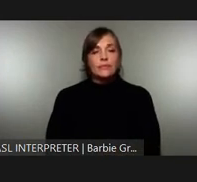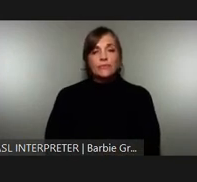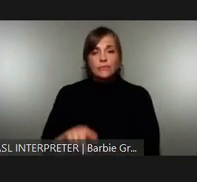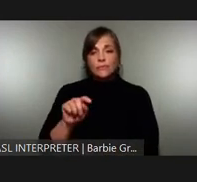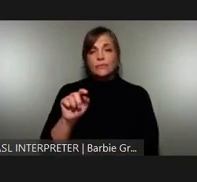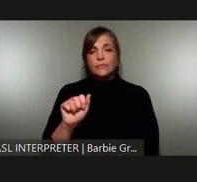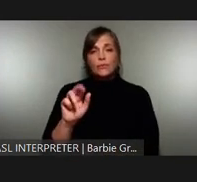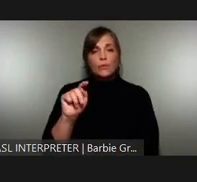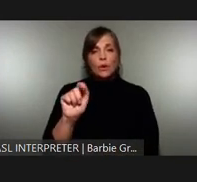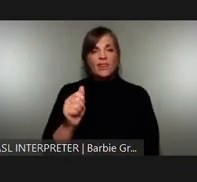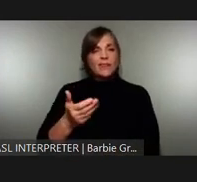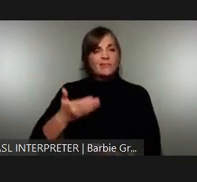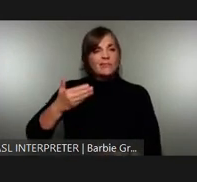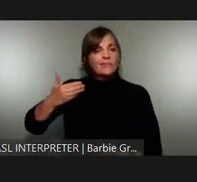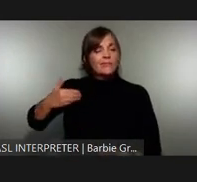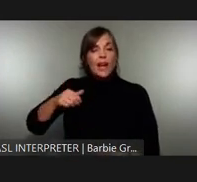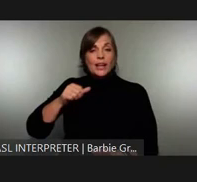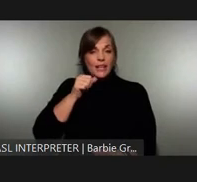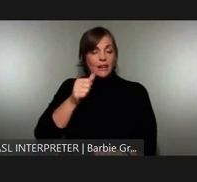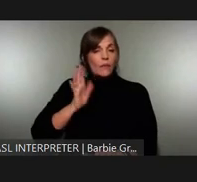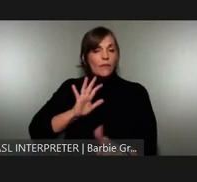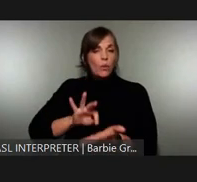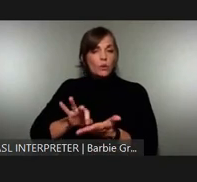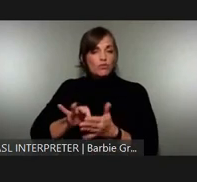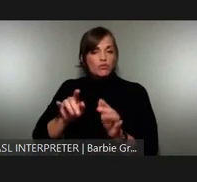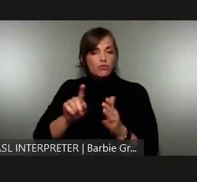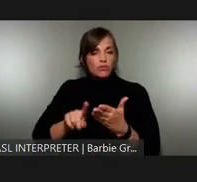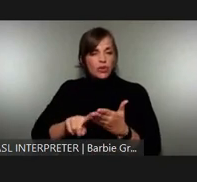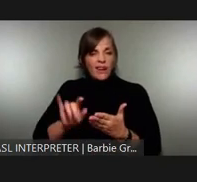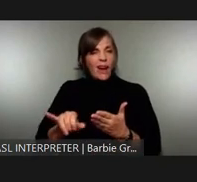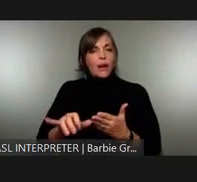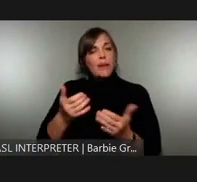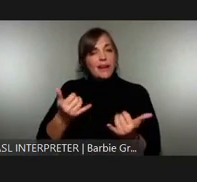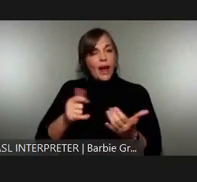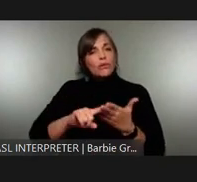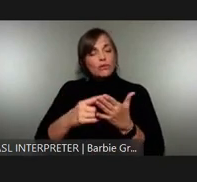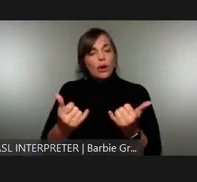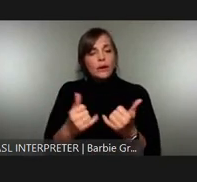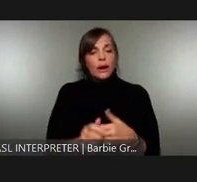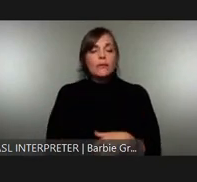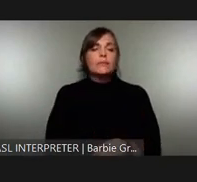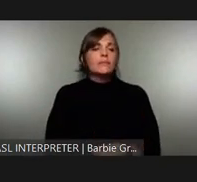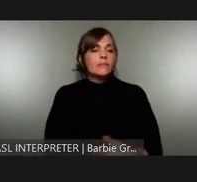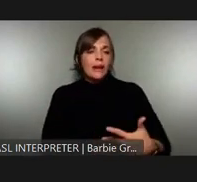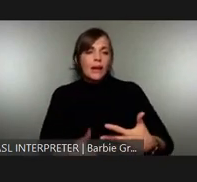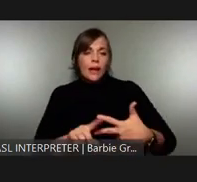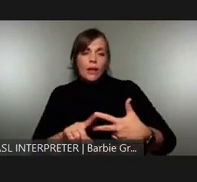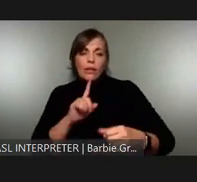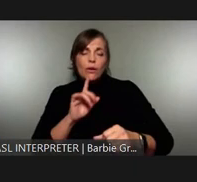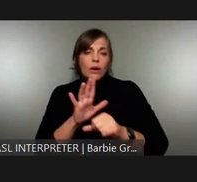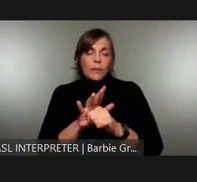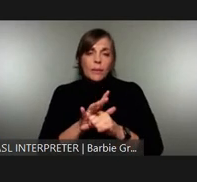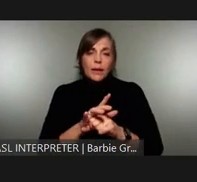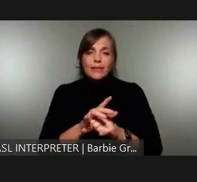measured the Net Promoter Score, but they're about to start. And their commitment, their definition of man to the moon and back safely